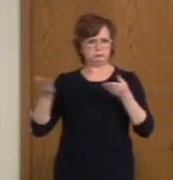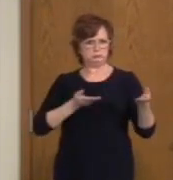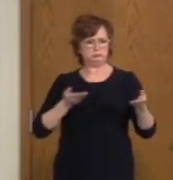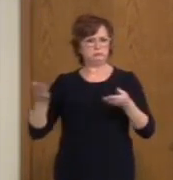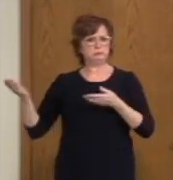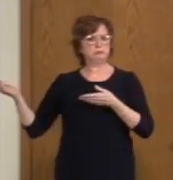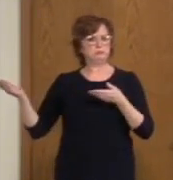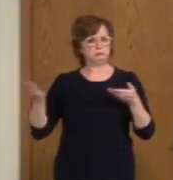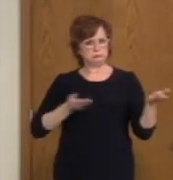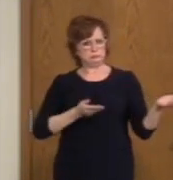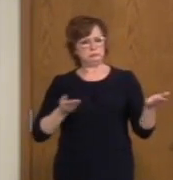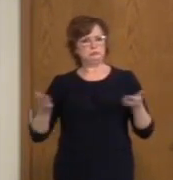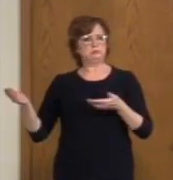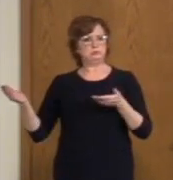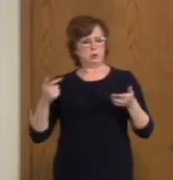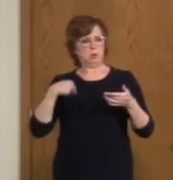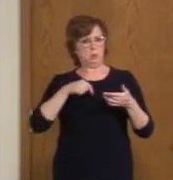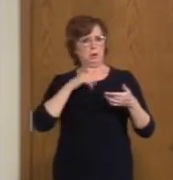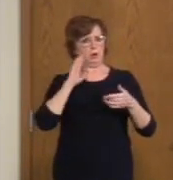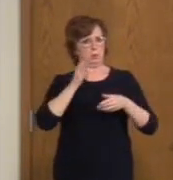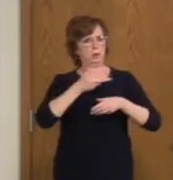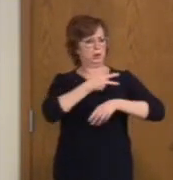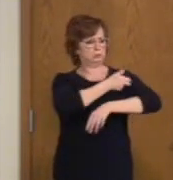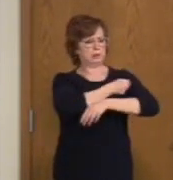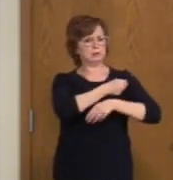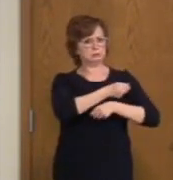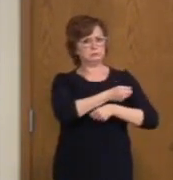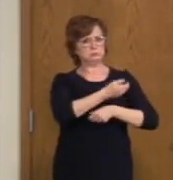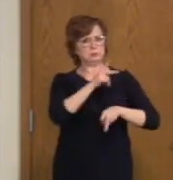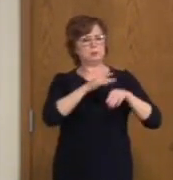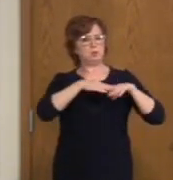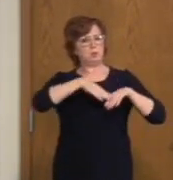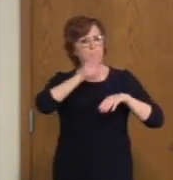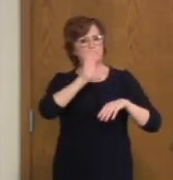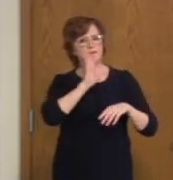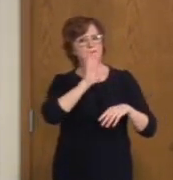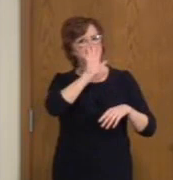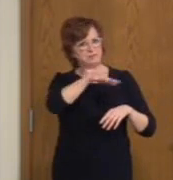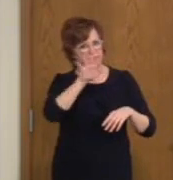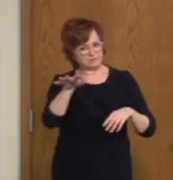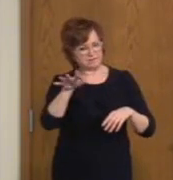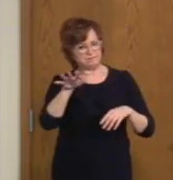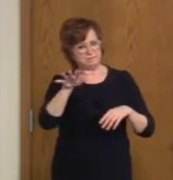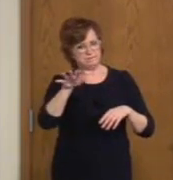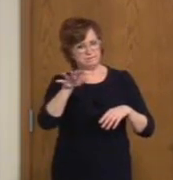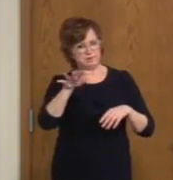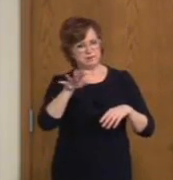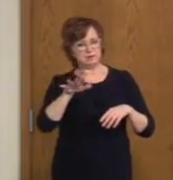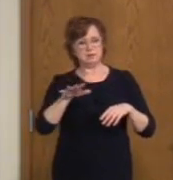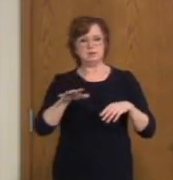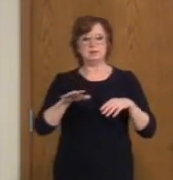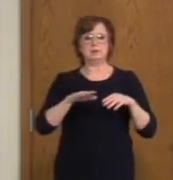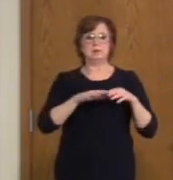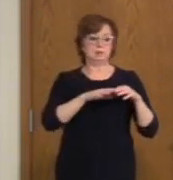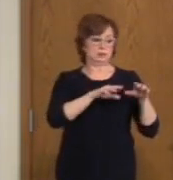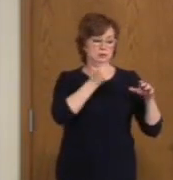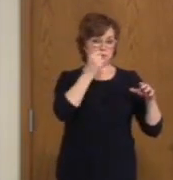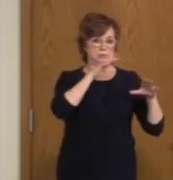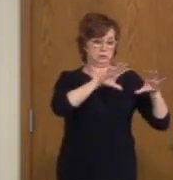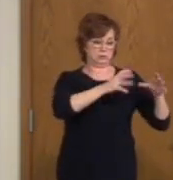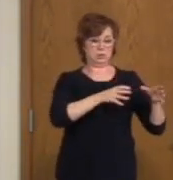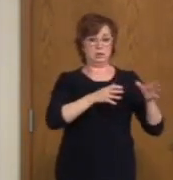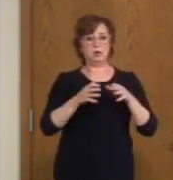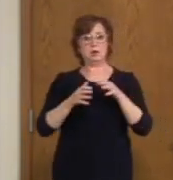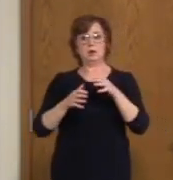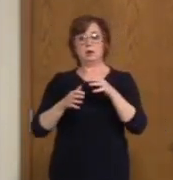it will continue to be offered as required to people 55 and older, while the bulk of the vaccination program is